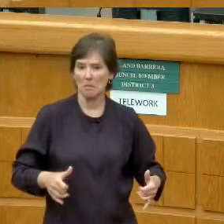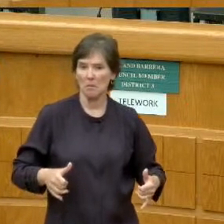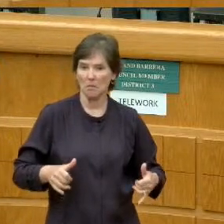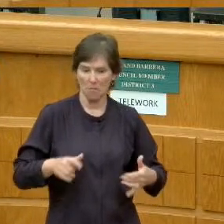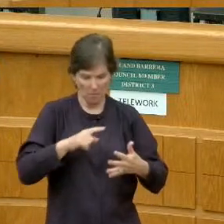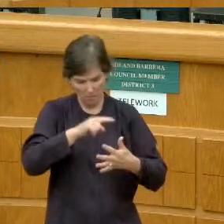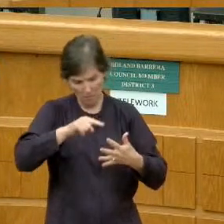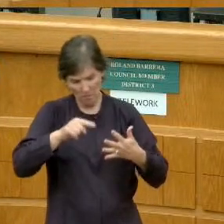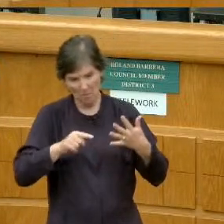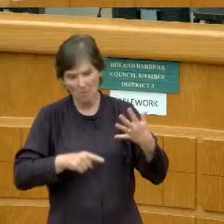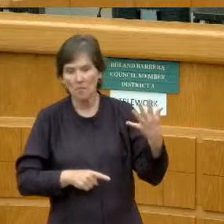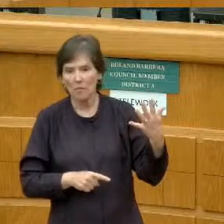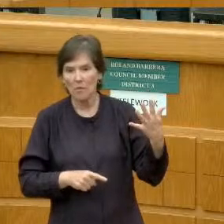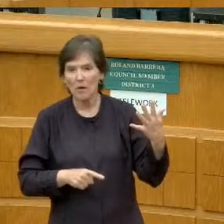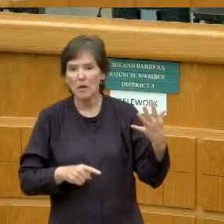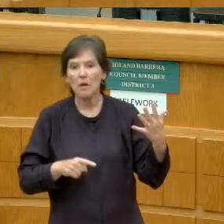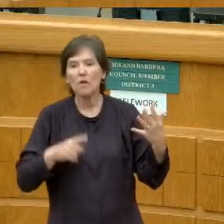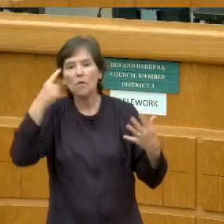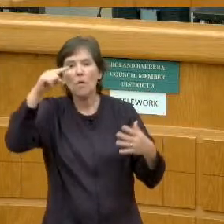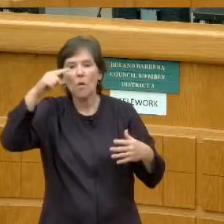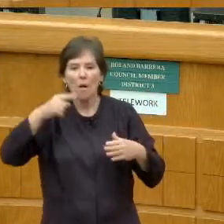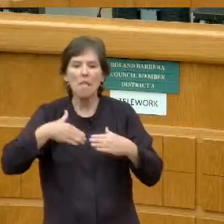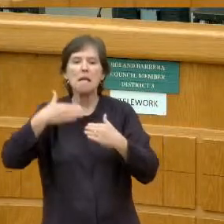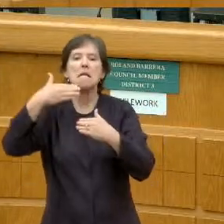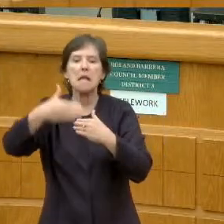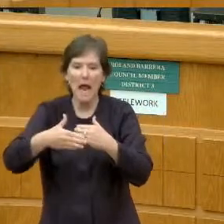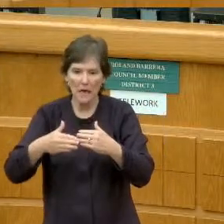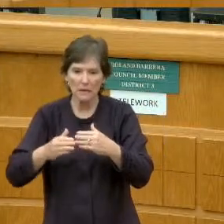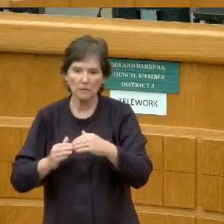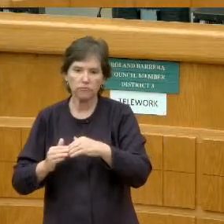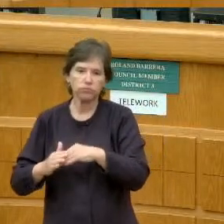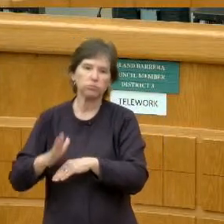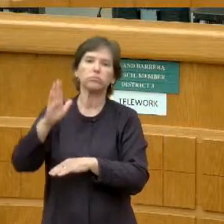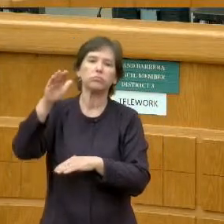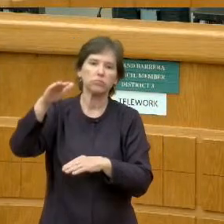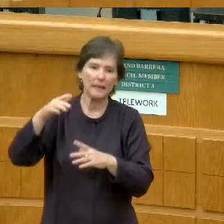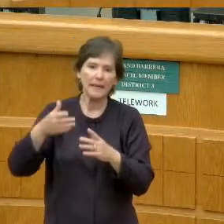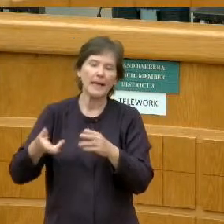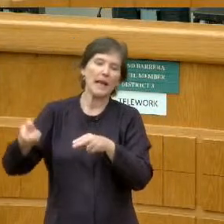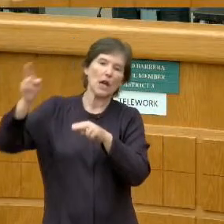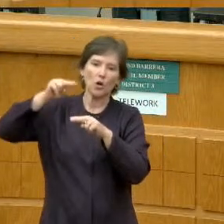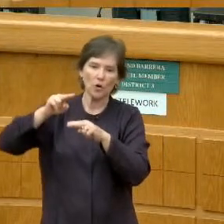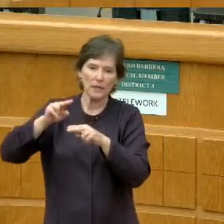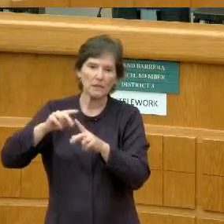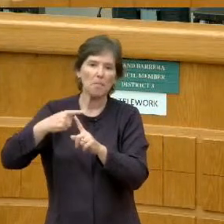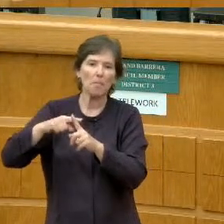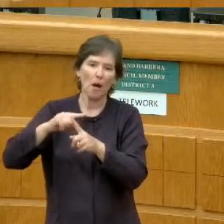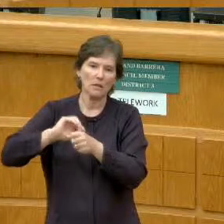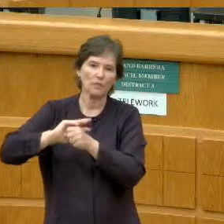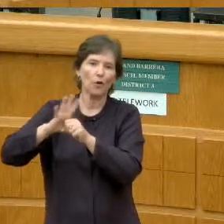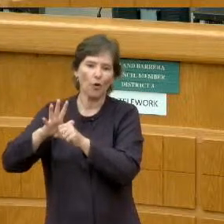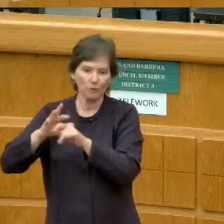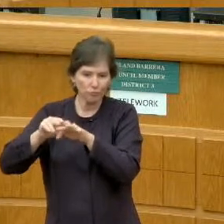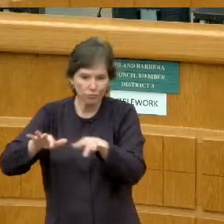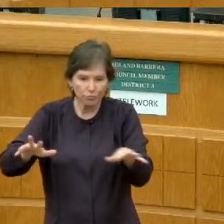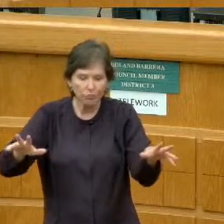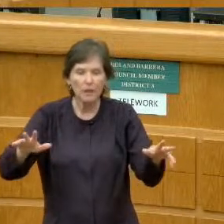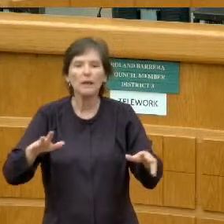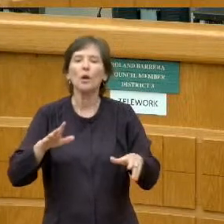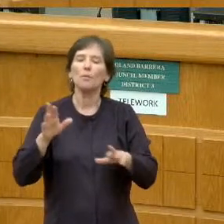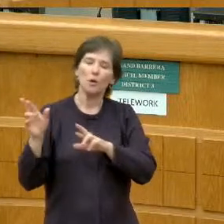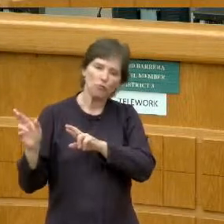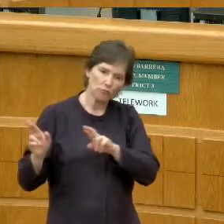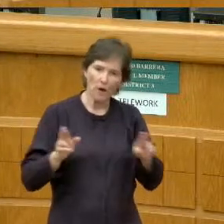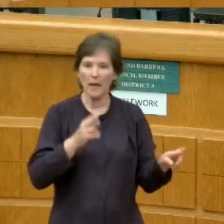the next spike, you're better suited to handle it. And it's really no